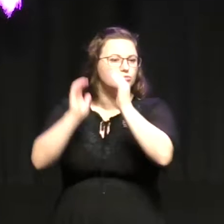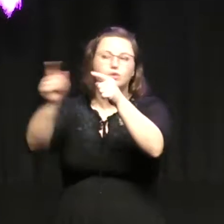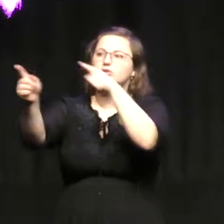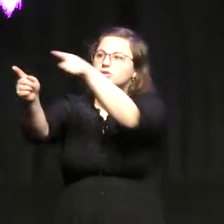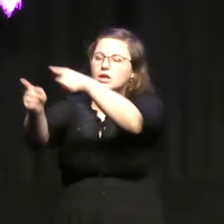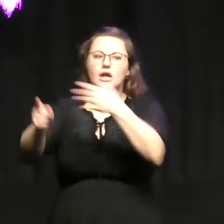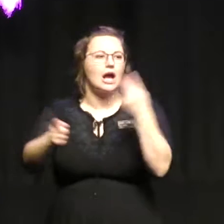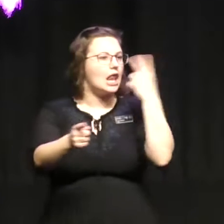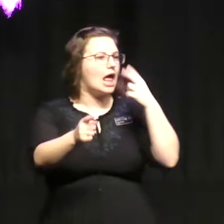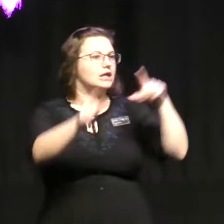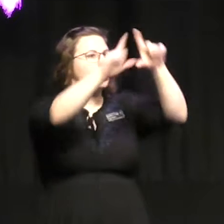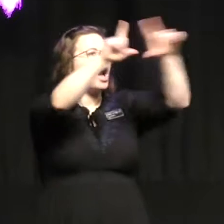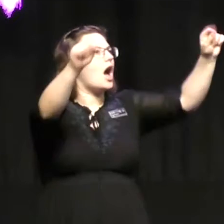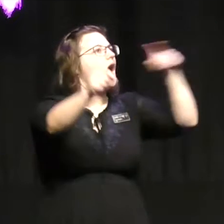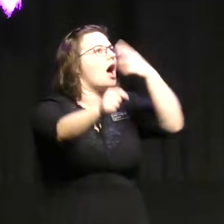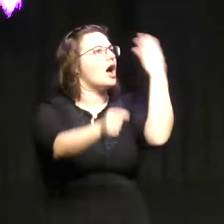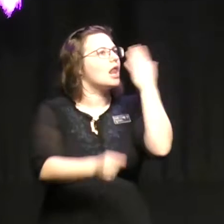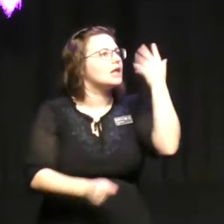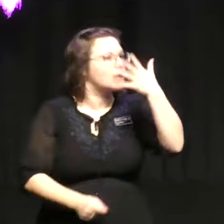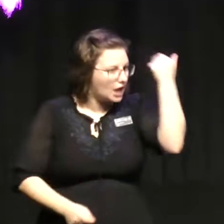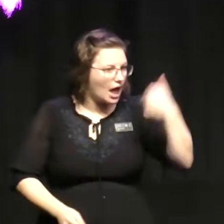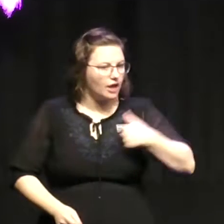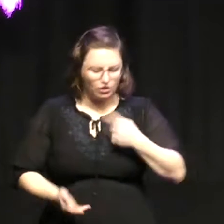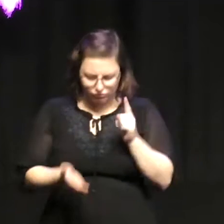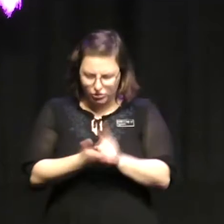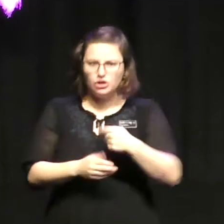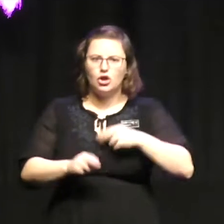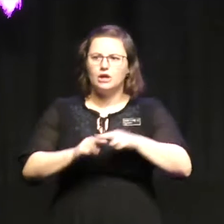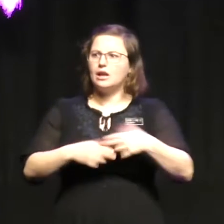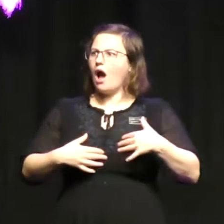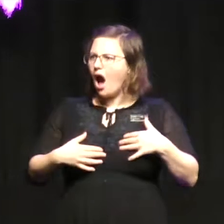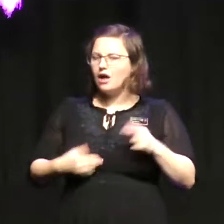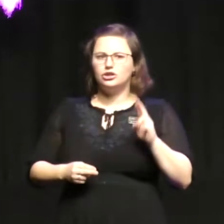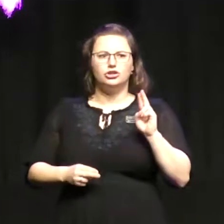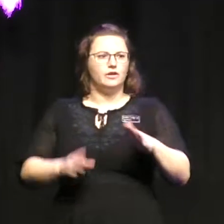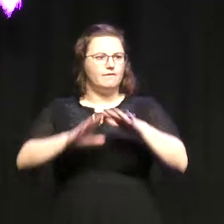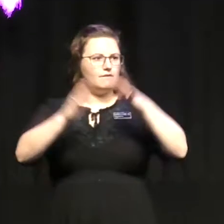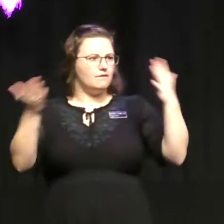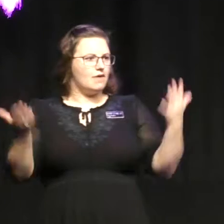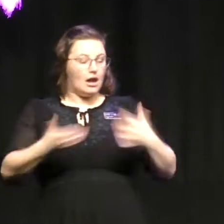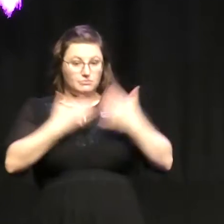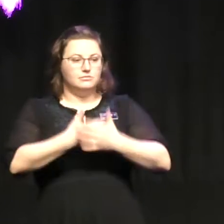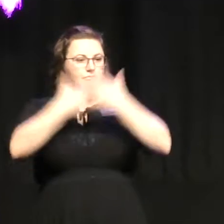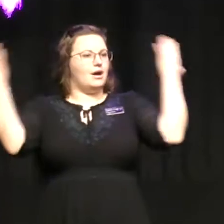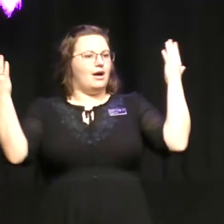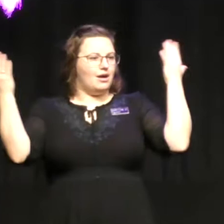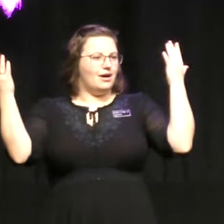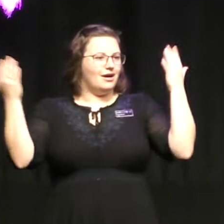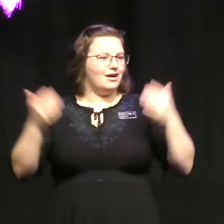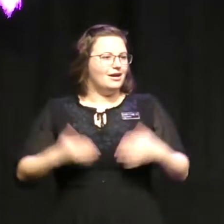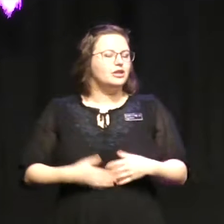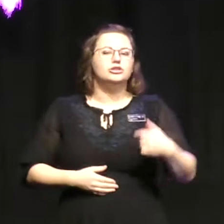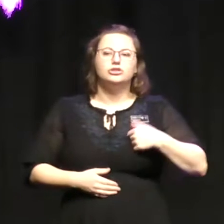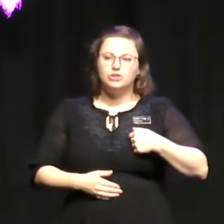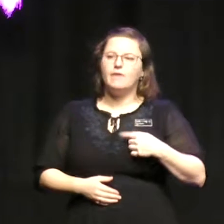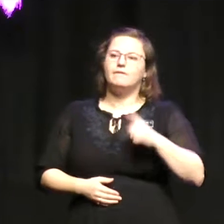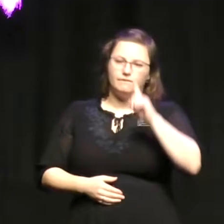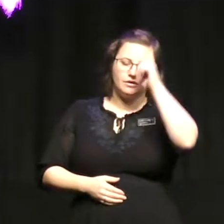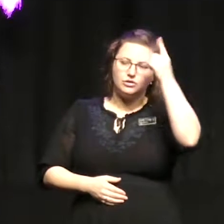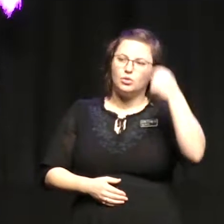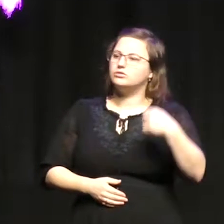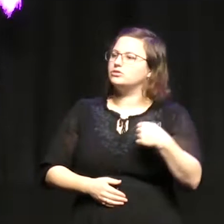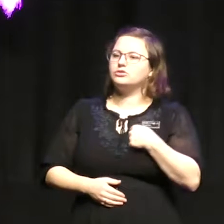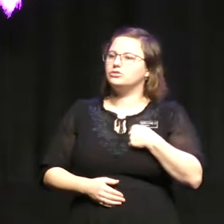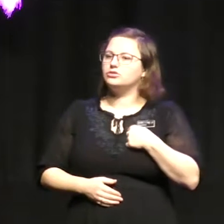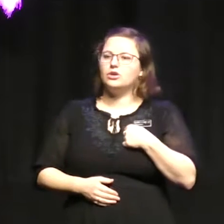read the circulars. I suddenly feel as if I'm in a new world. I realize that I